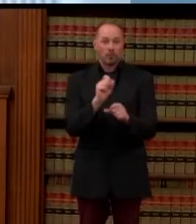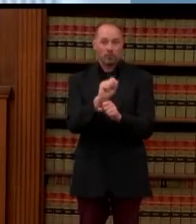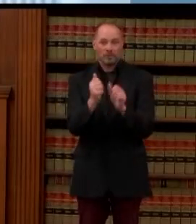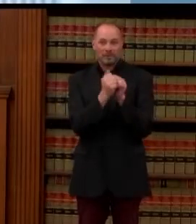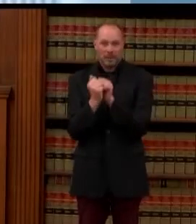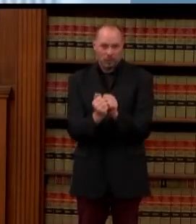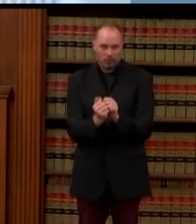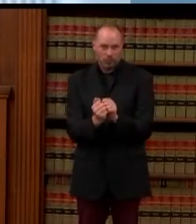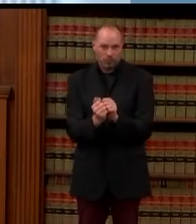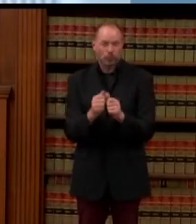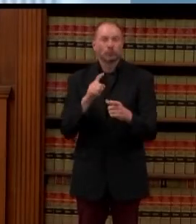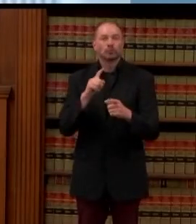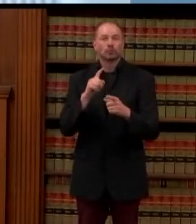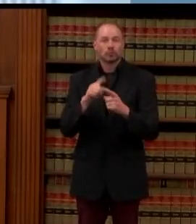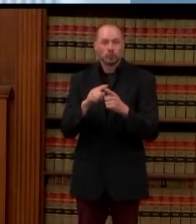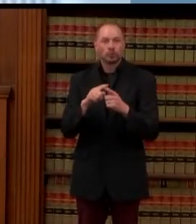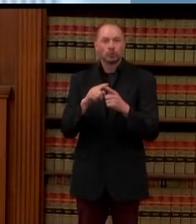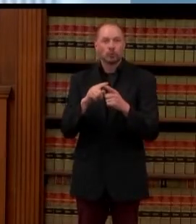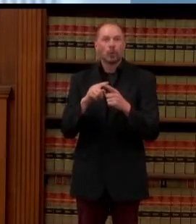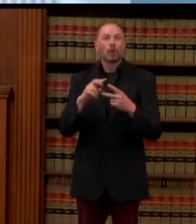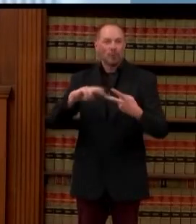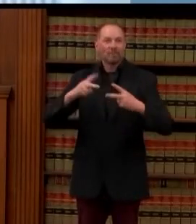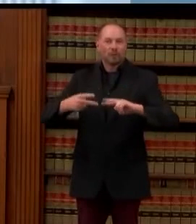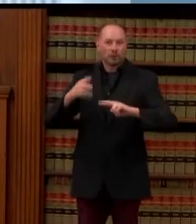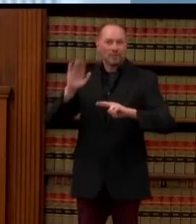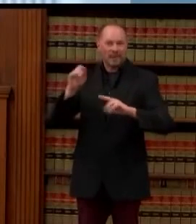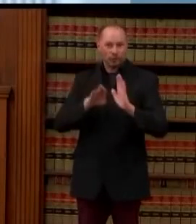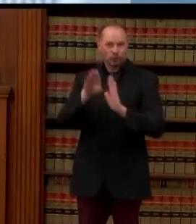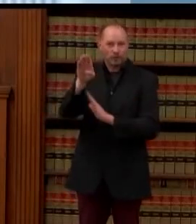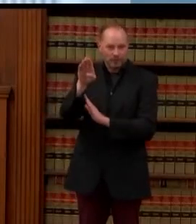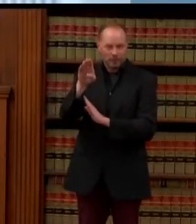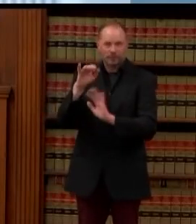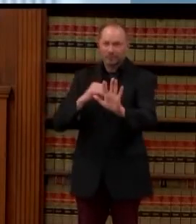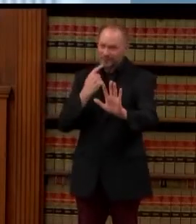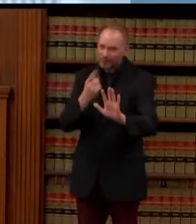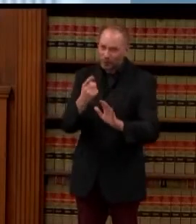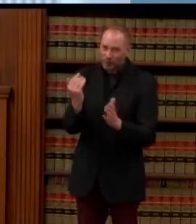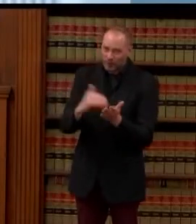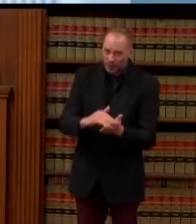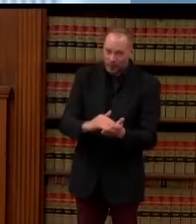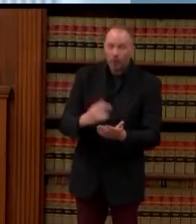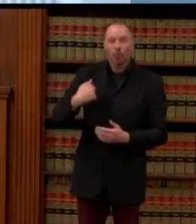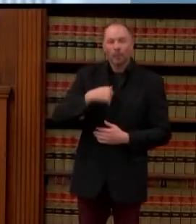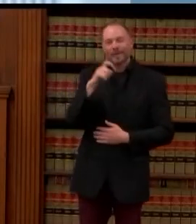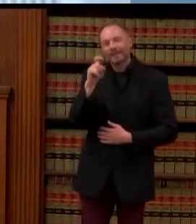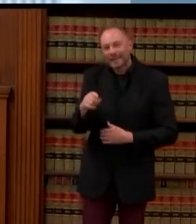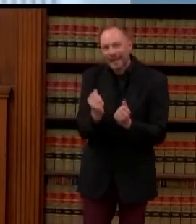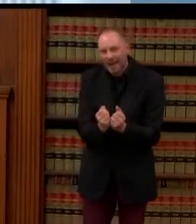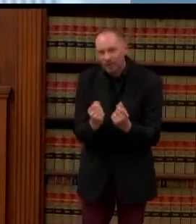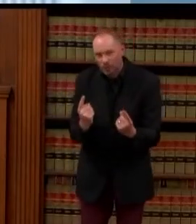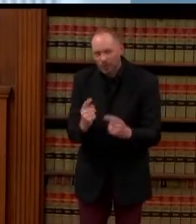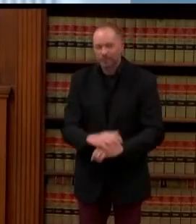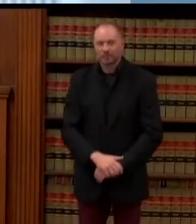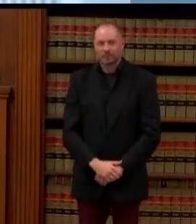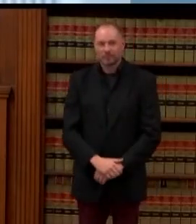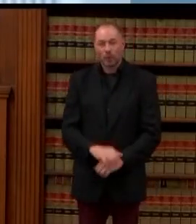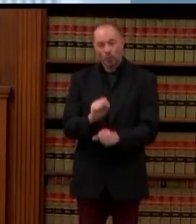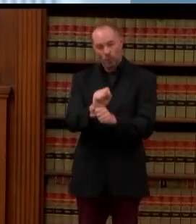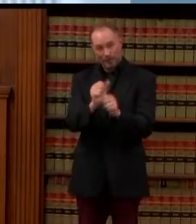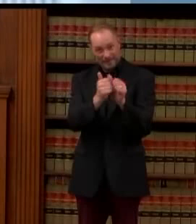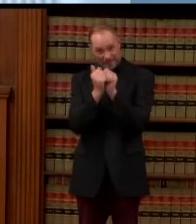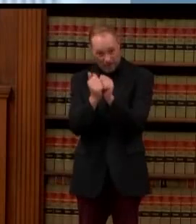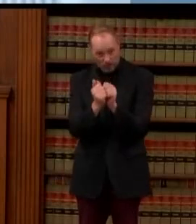together to reverse this trend. I'm going to say that one more time. We need everyone